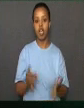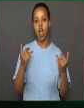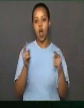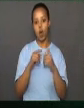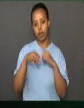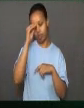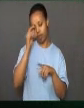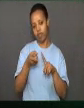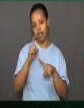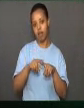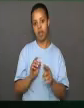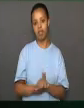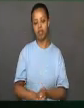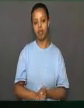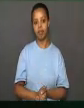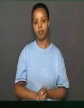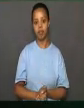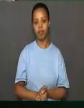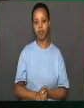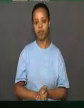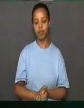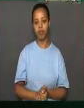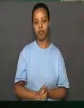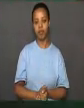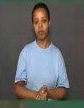Let's get back to our lesson.